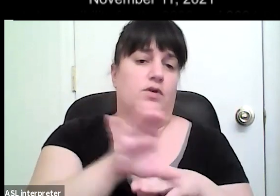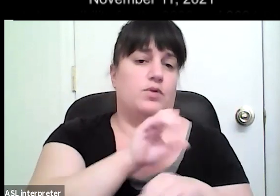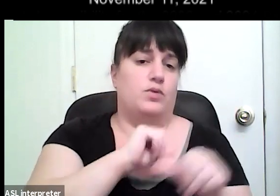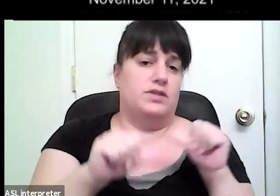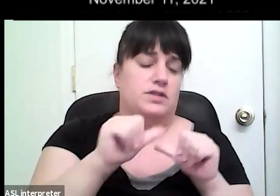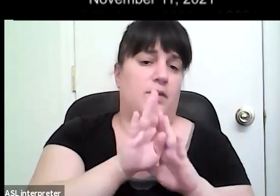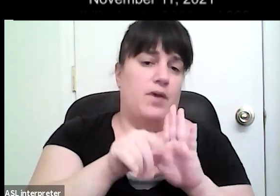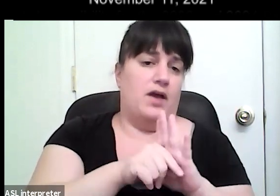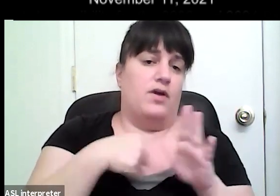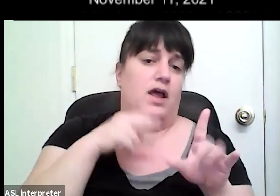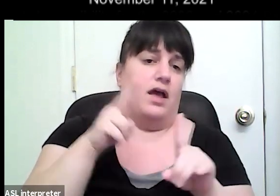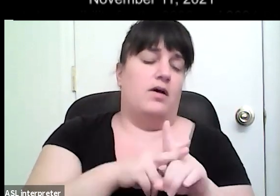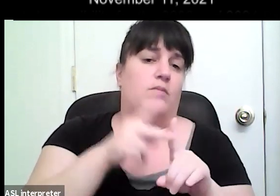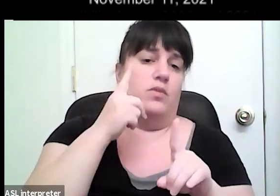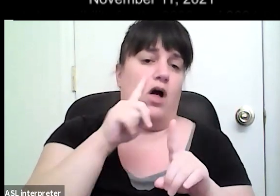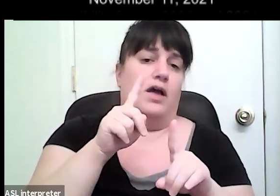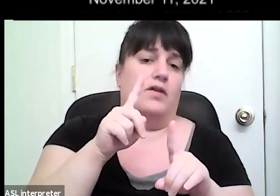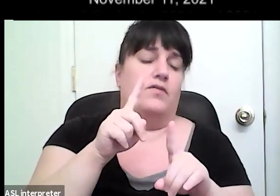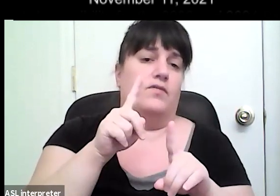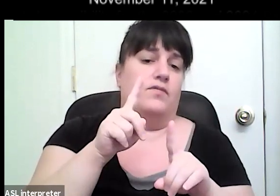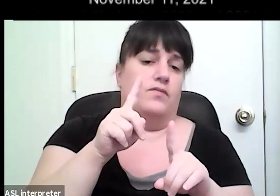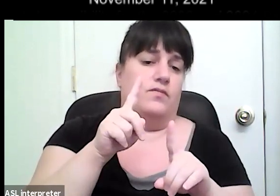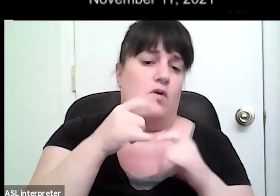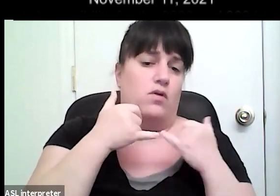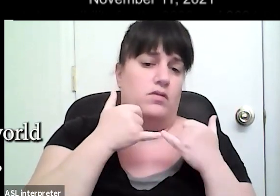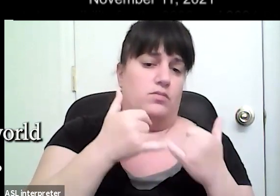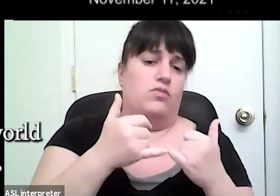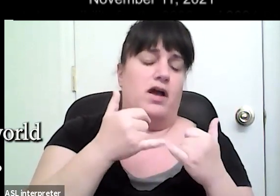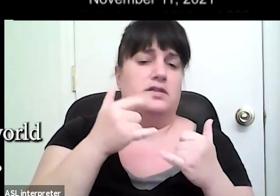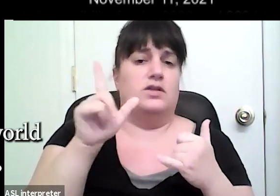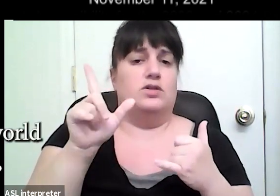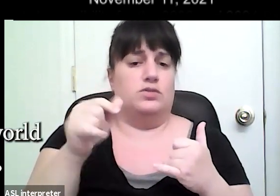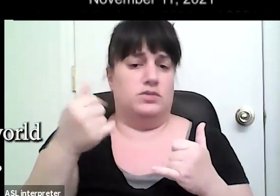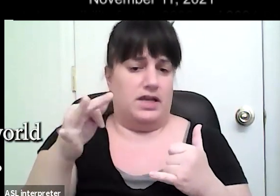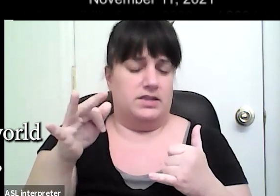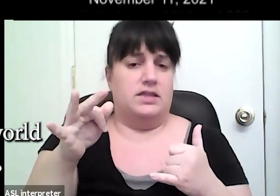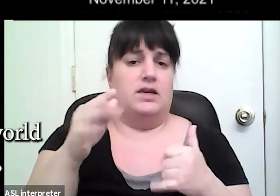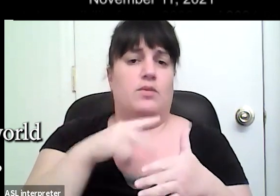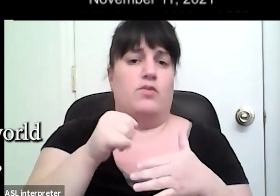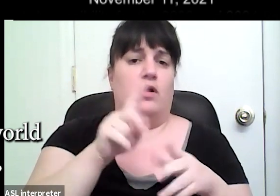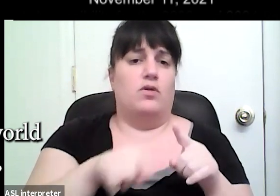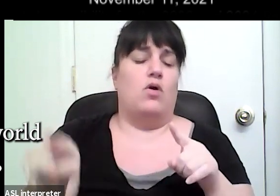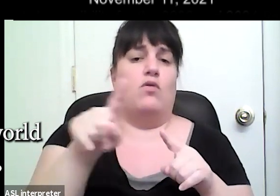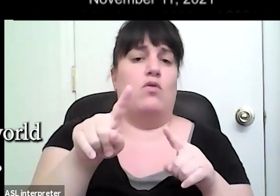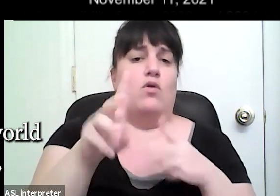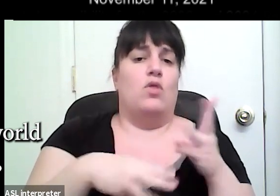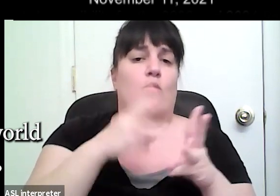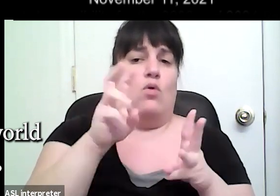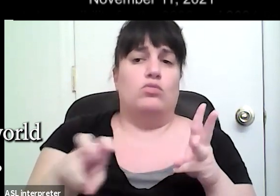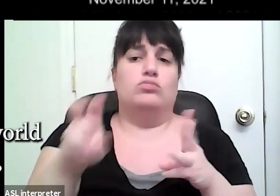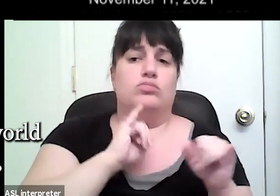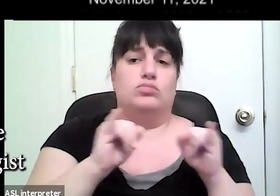I actually applied for the Holman Prize in 2019. And my project was to go across the world and interview